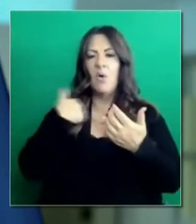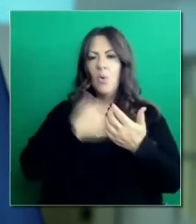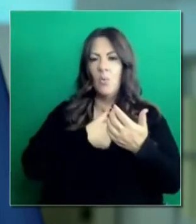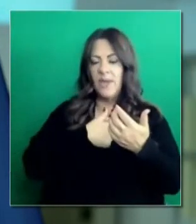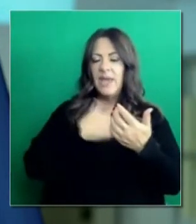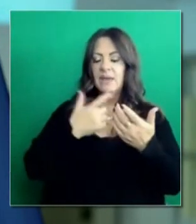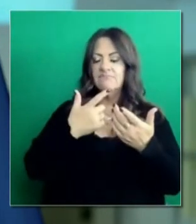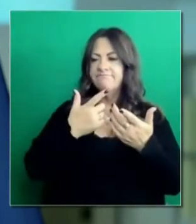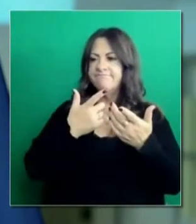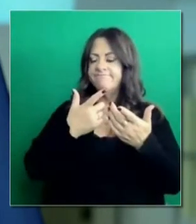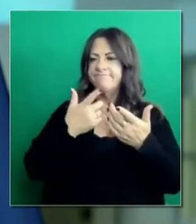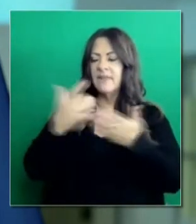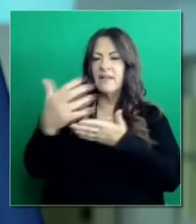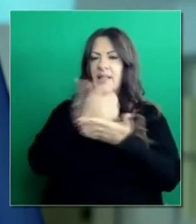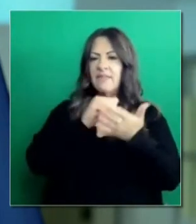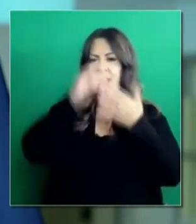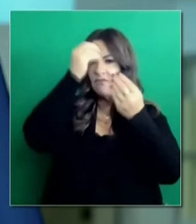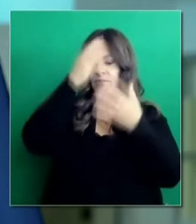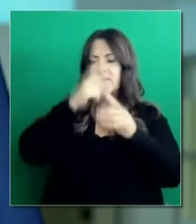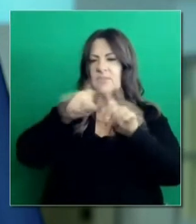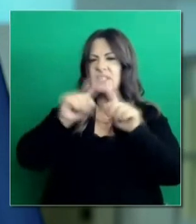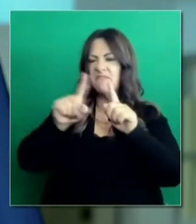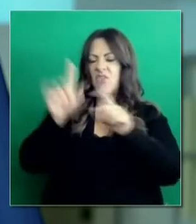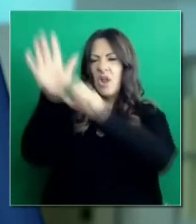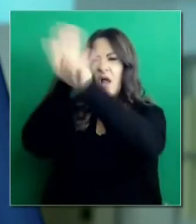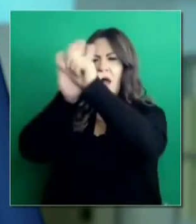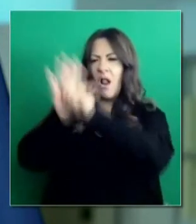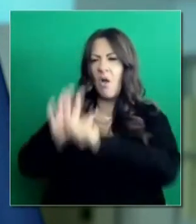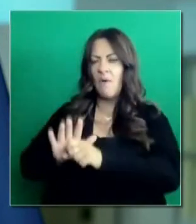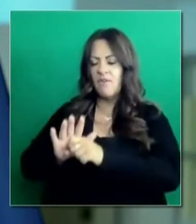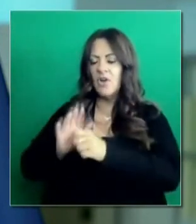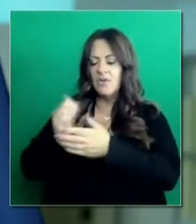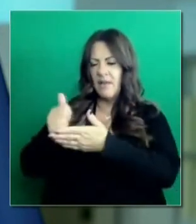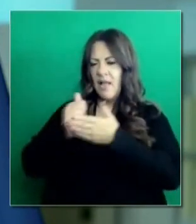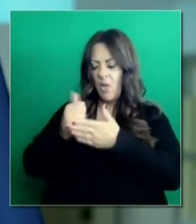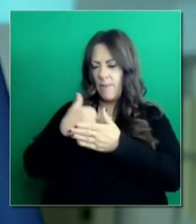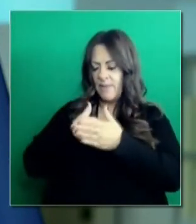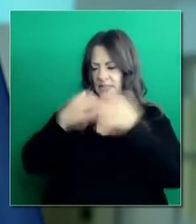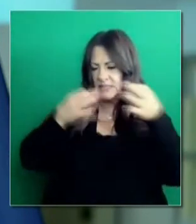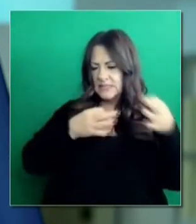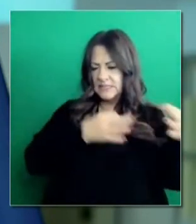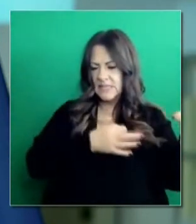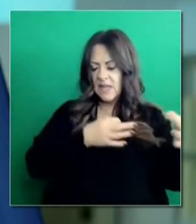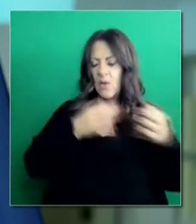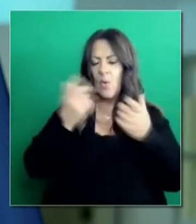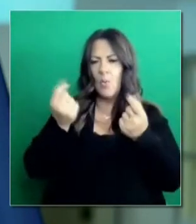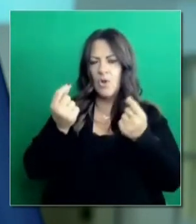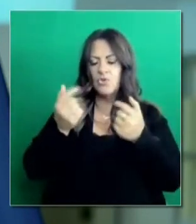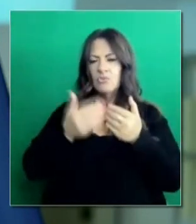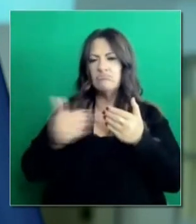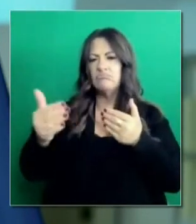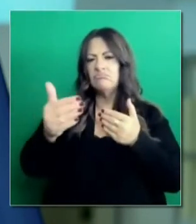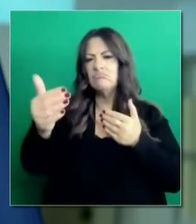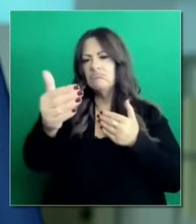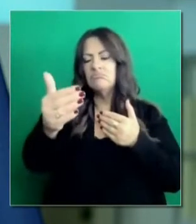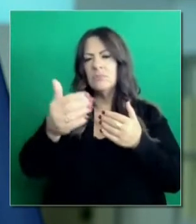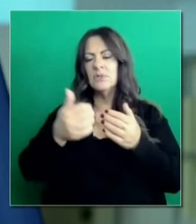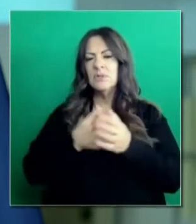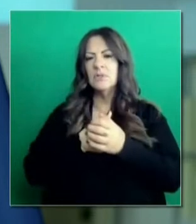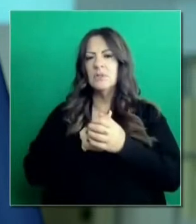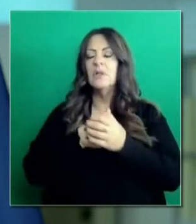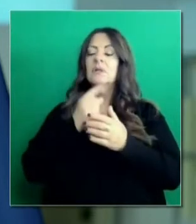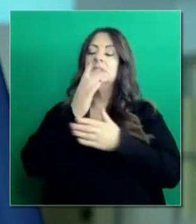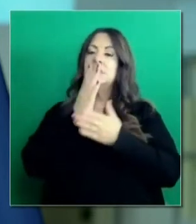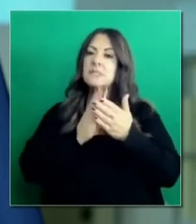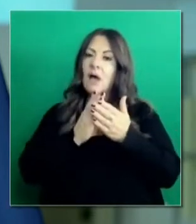the state of California in order to address some ambiguity. And I mean by that the following. There was some concern, some